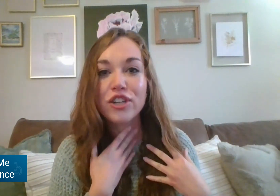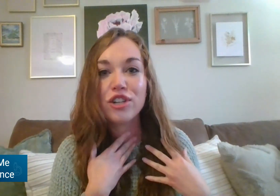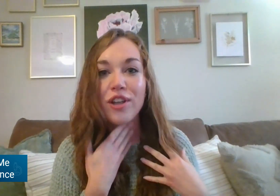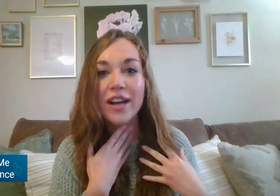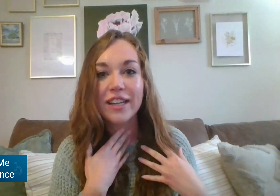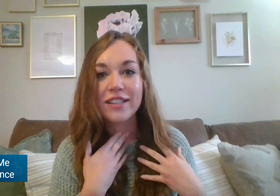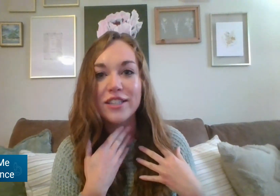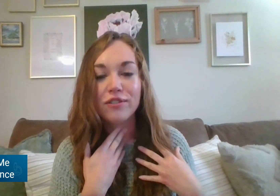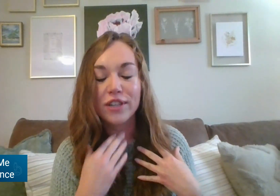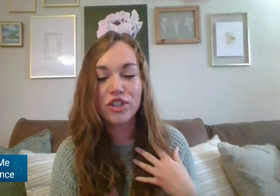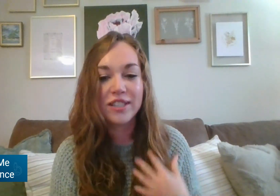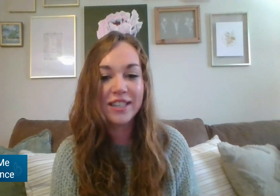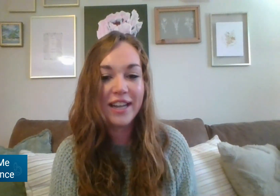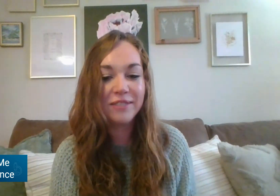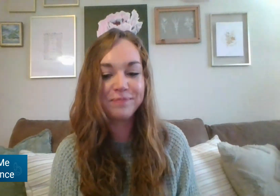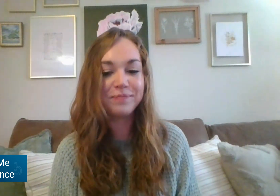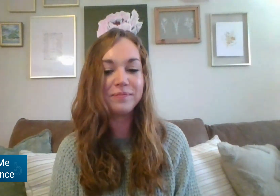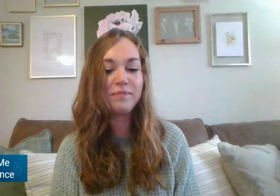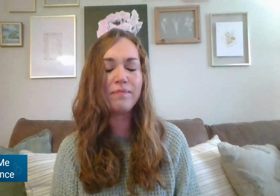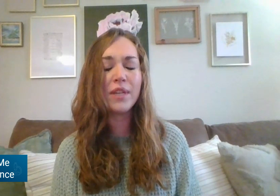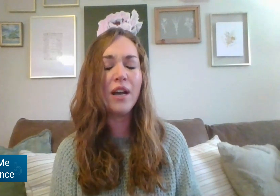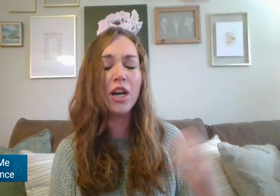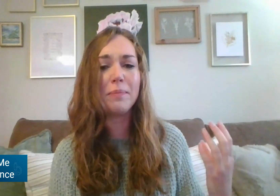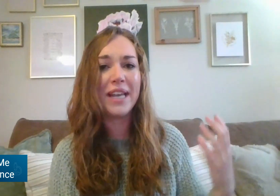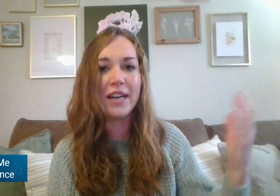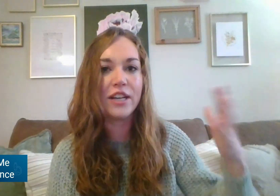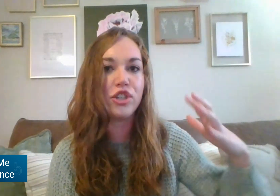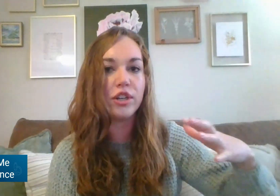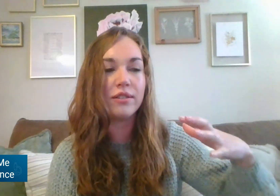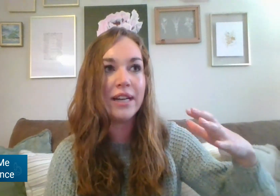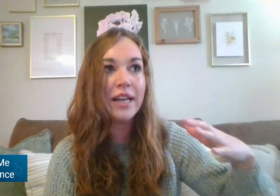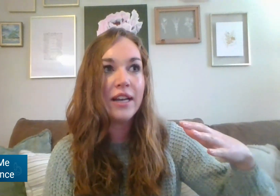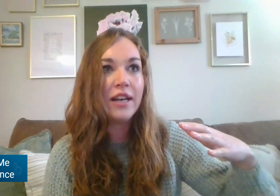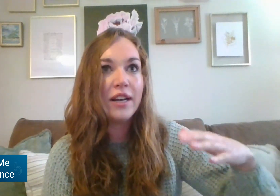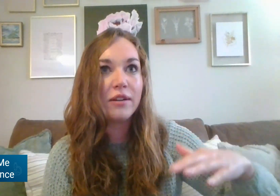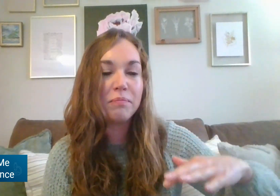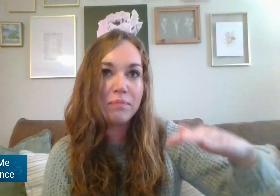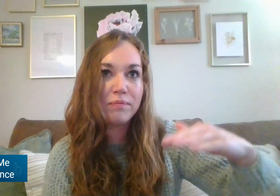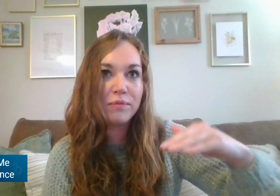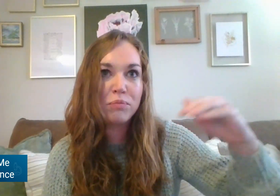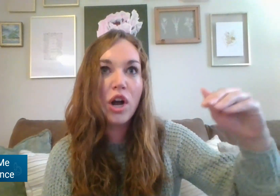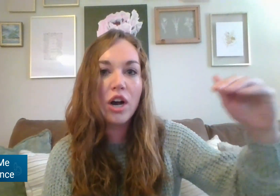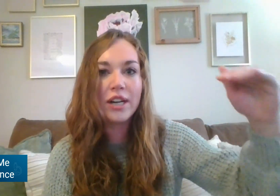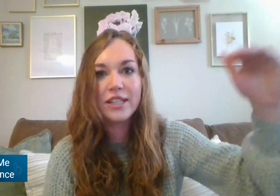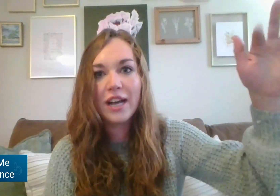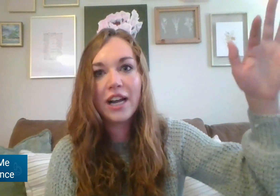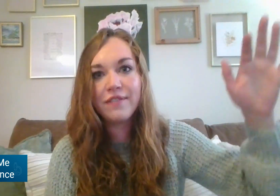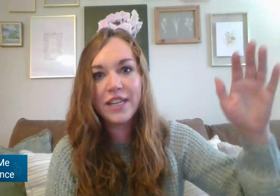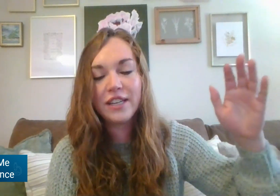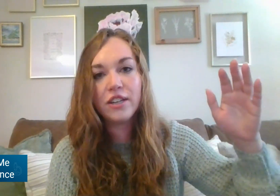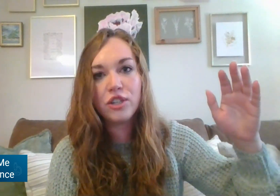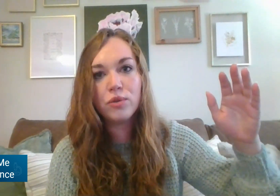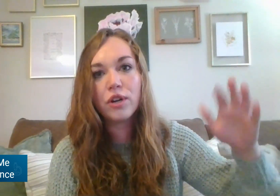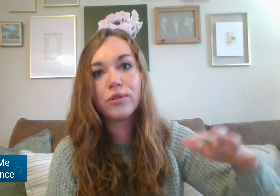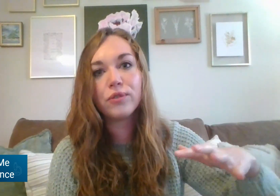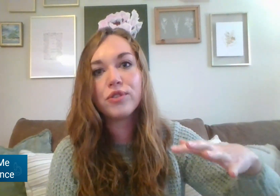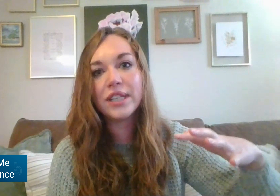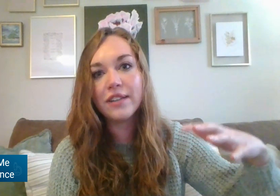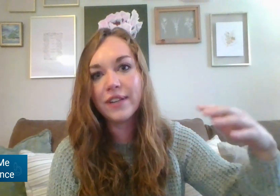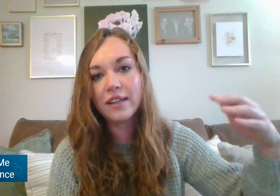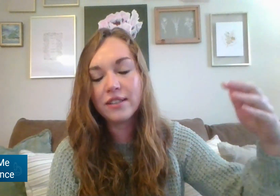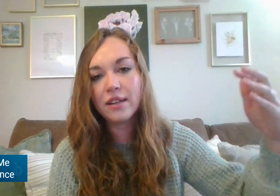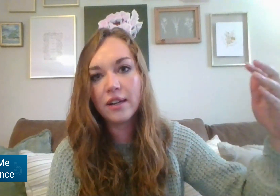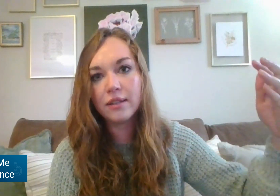neck flushed a lot and still flushes today. And as you're brought onto the IV, you go